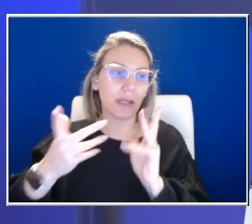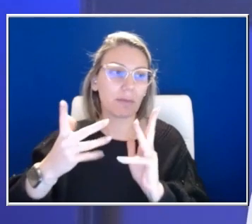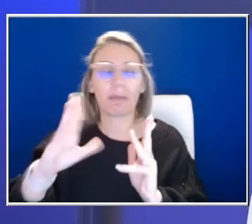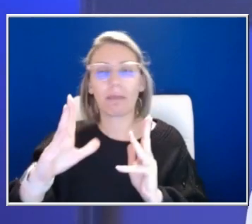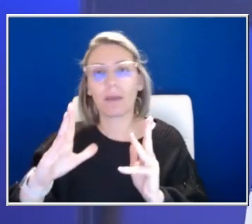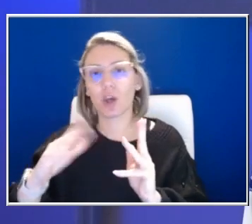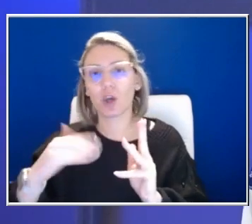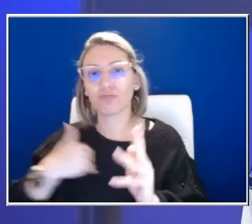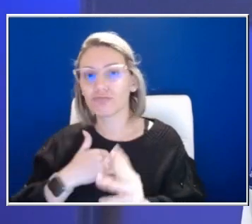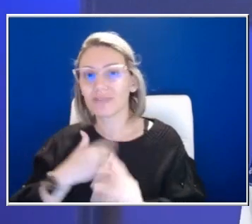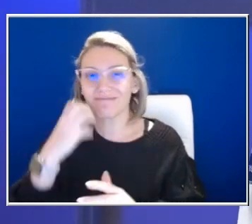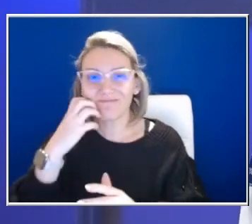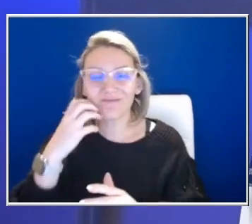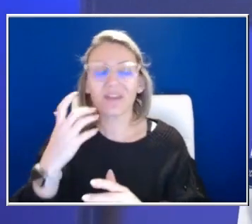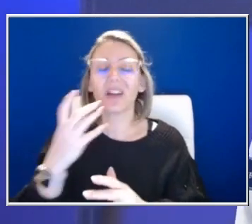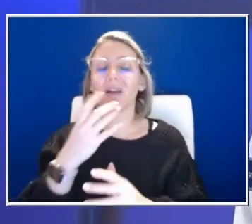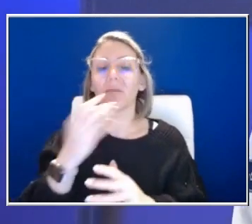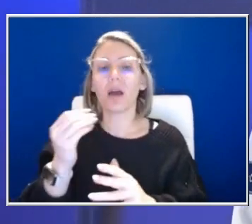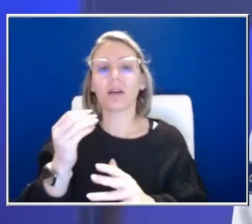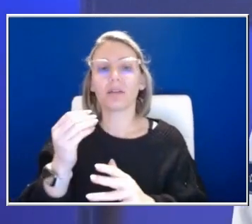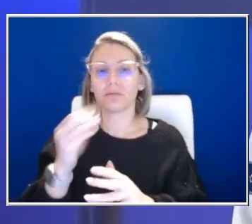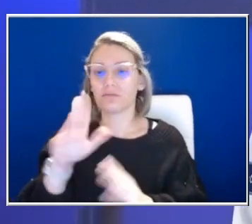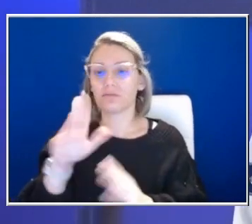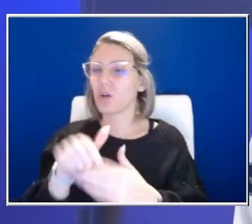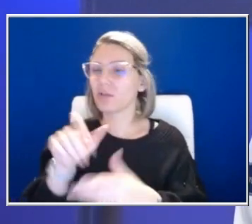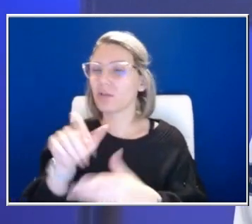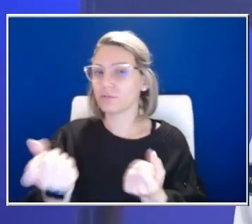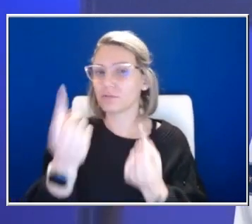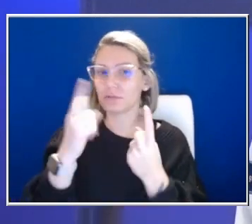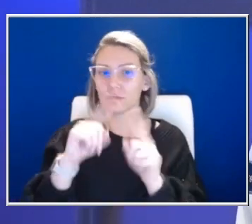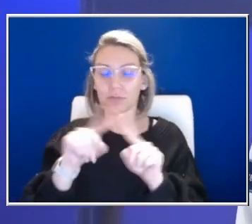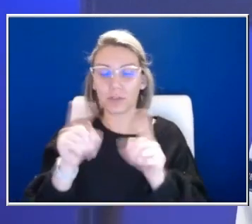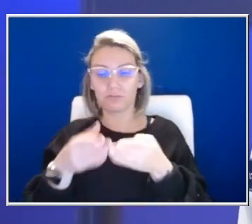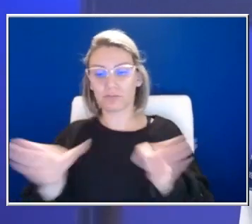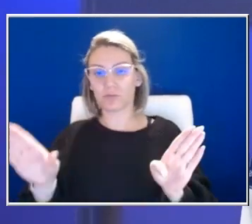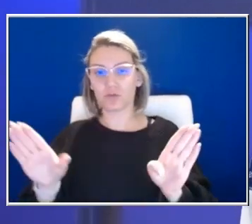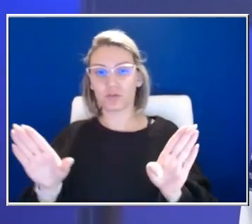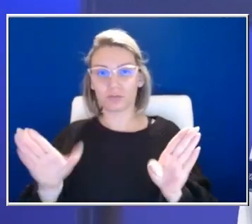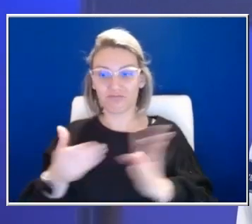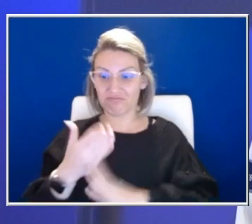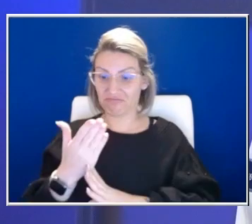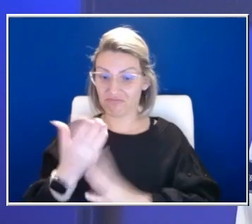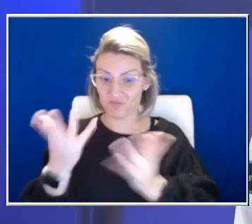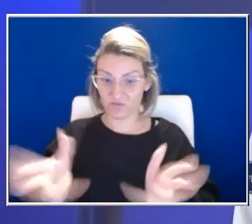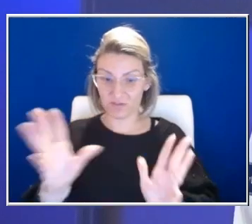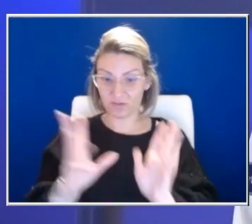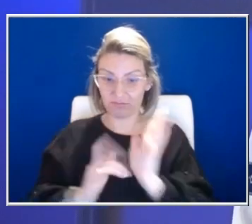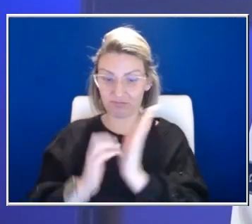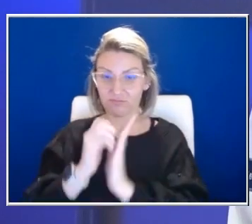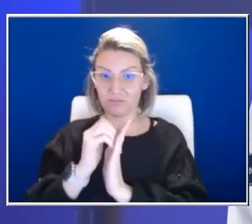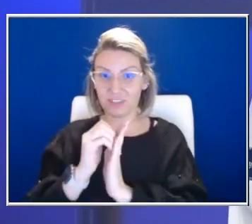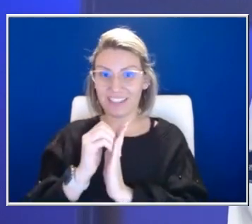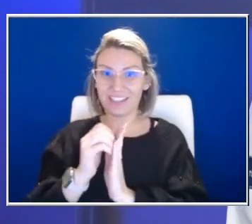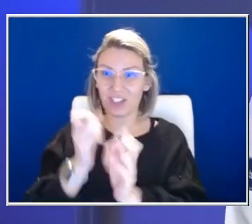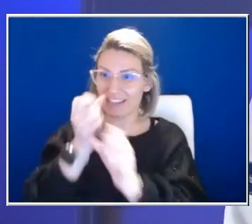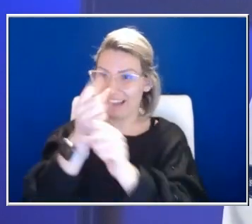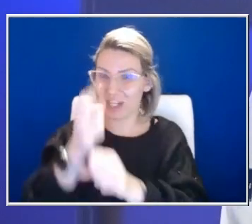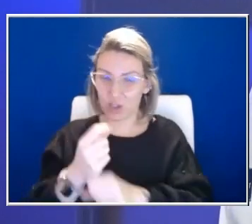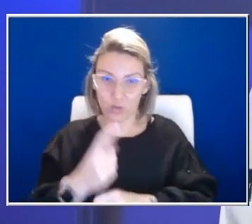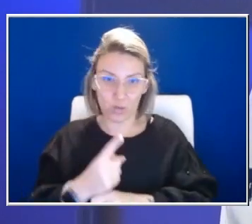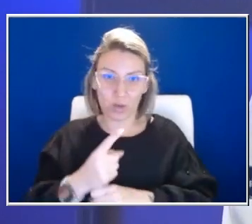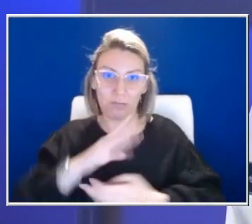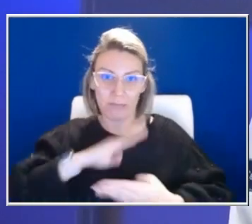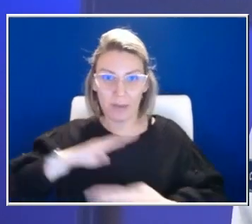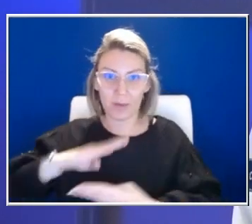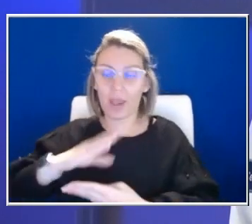taken into consideration. But in general, once you get through your cancer treatment, you just go back to annual screening mammograms. And then whatever